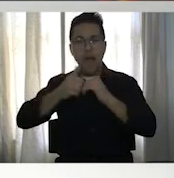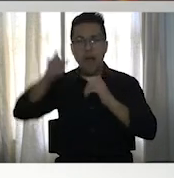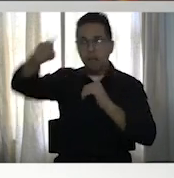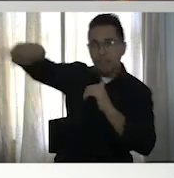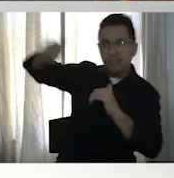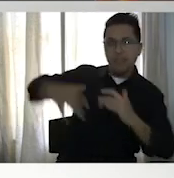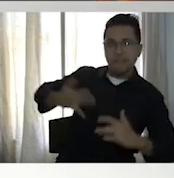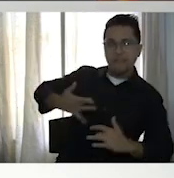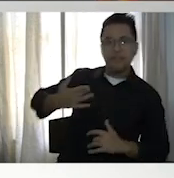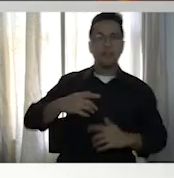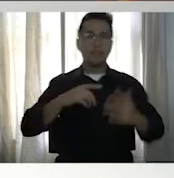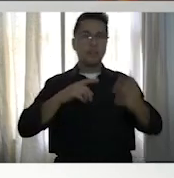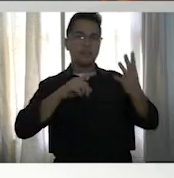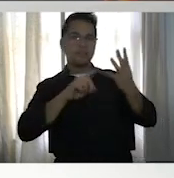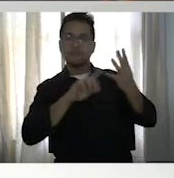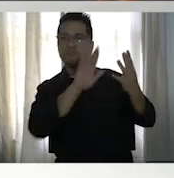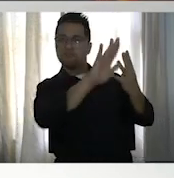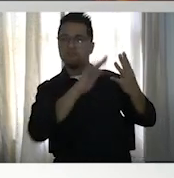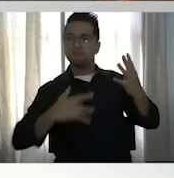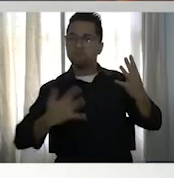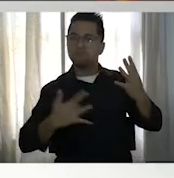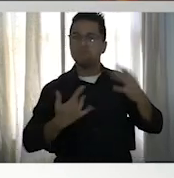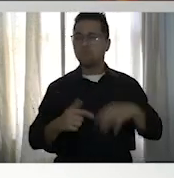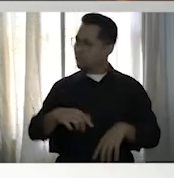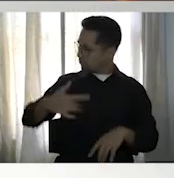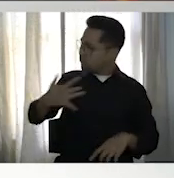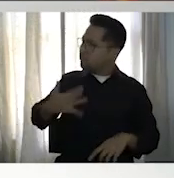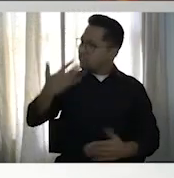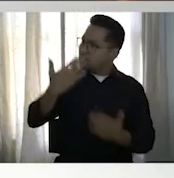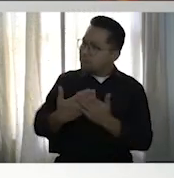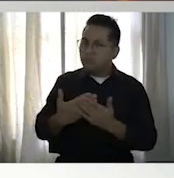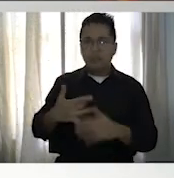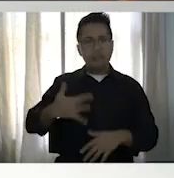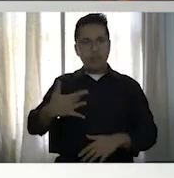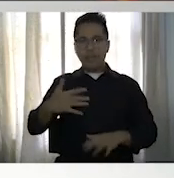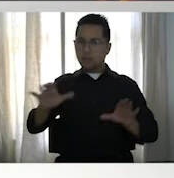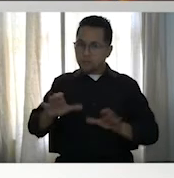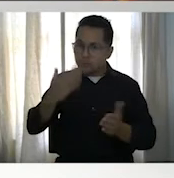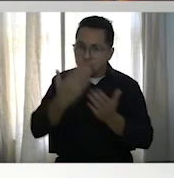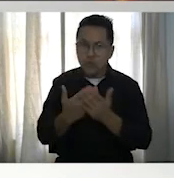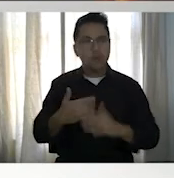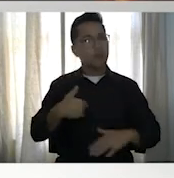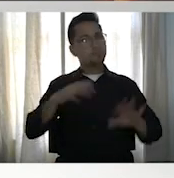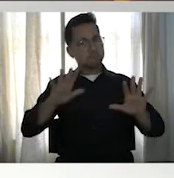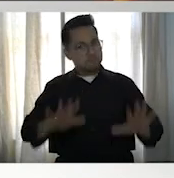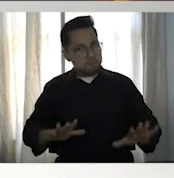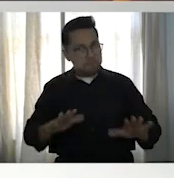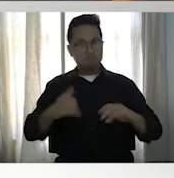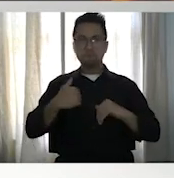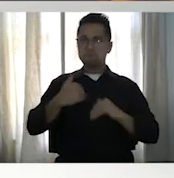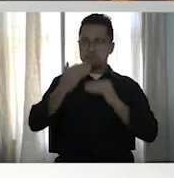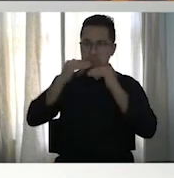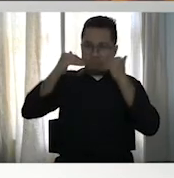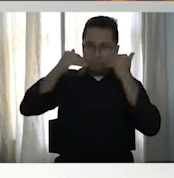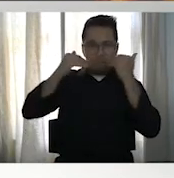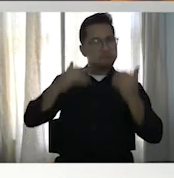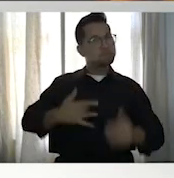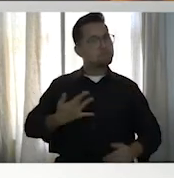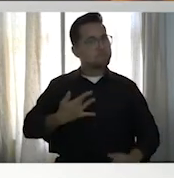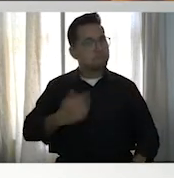his result, what was his feeling. Then he felt good. I felt like I was really doing good. I was calm, I was smiling, I was proud.